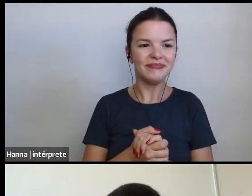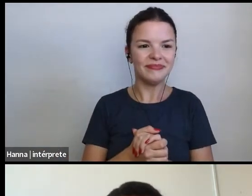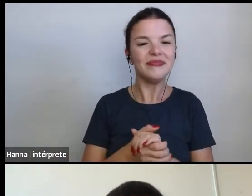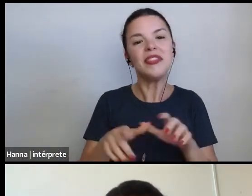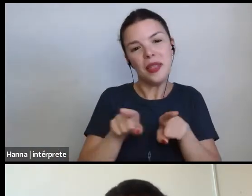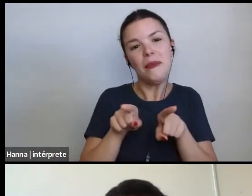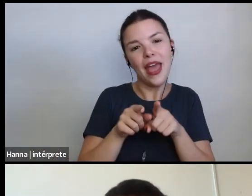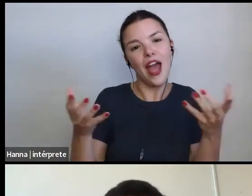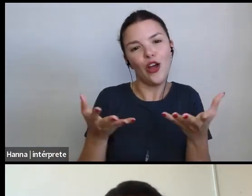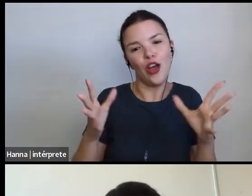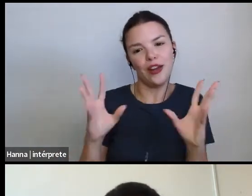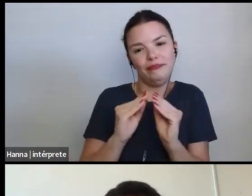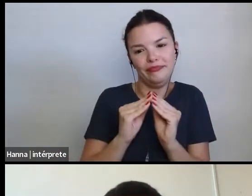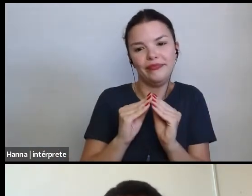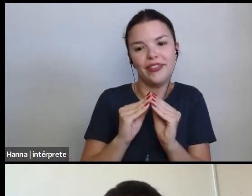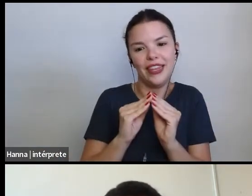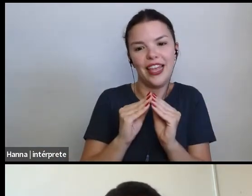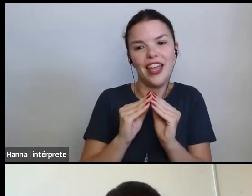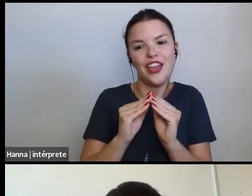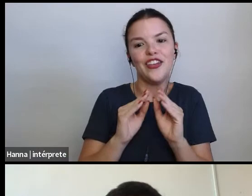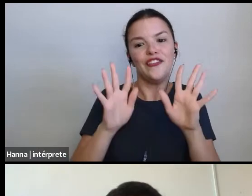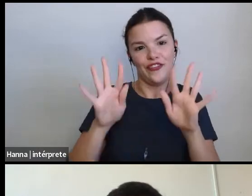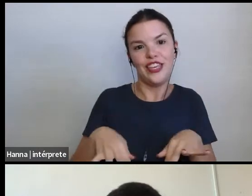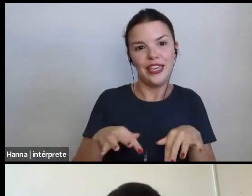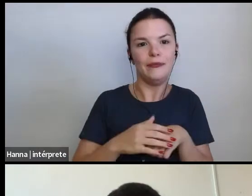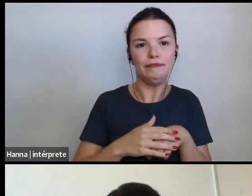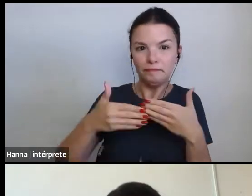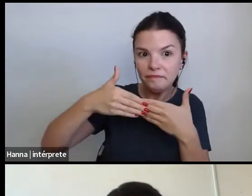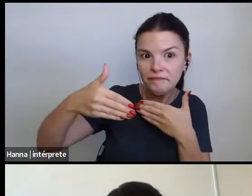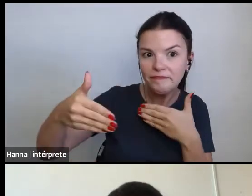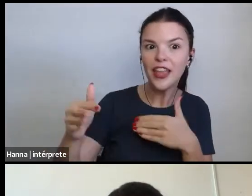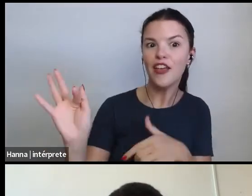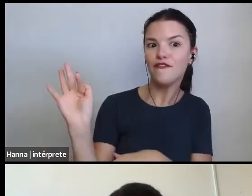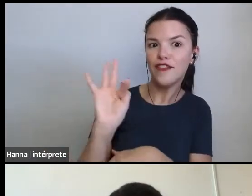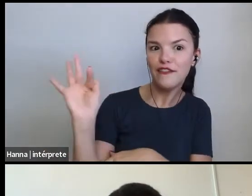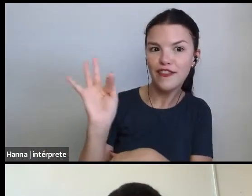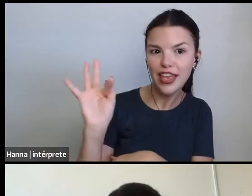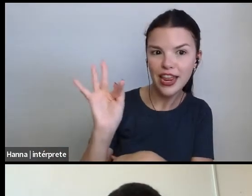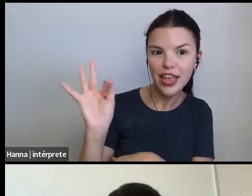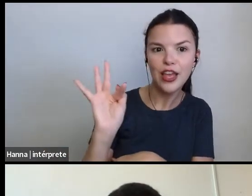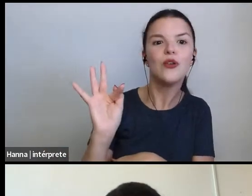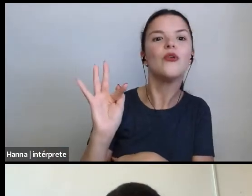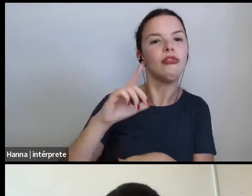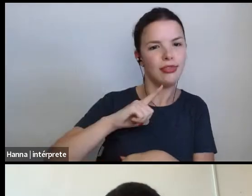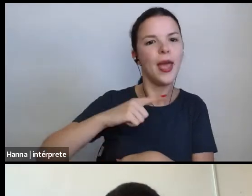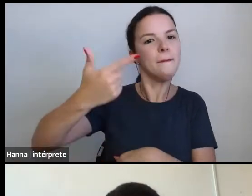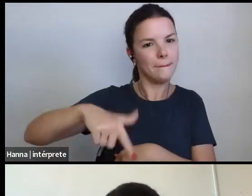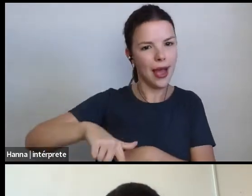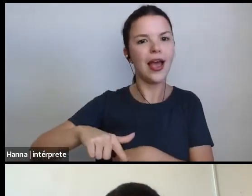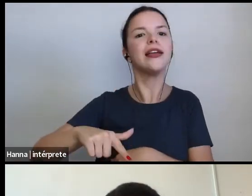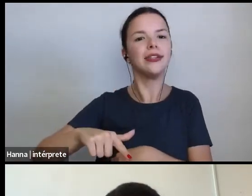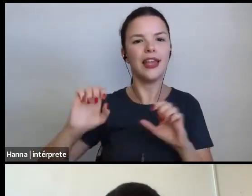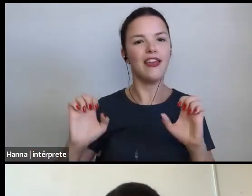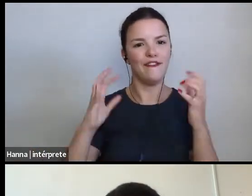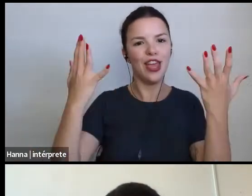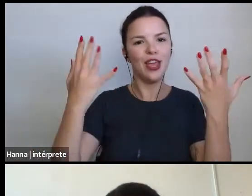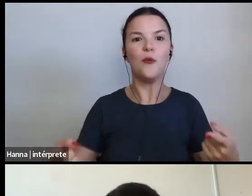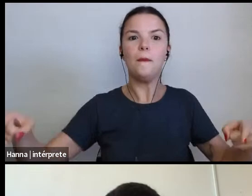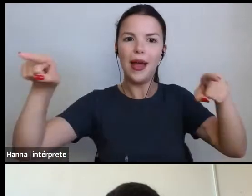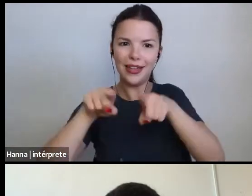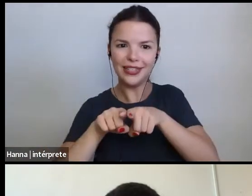closing sentences. In February, we are going to have another joint event when